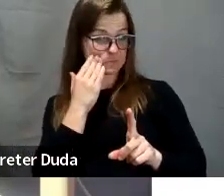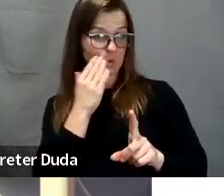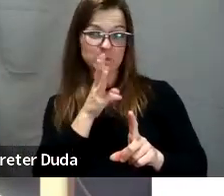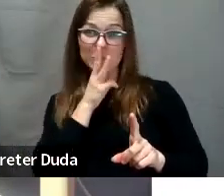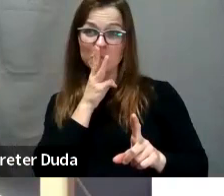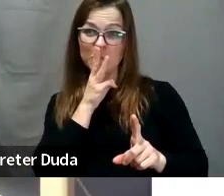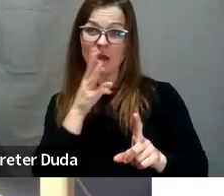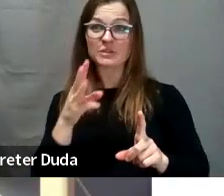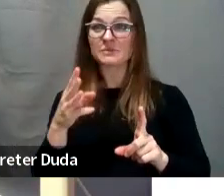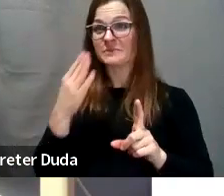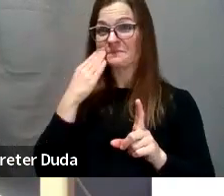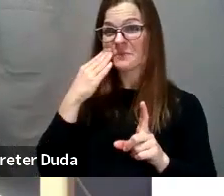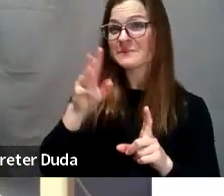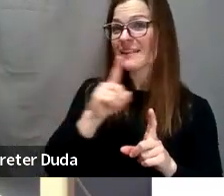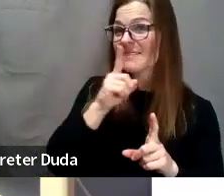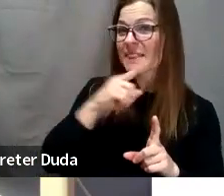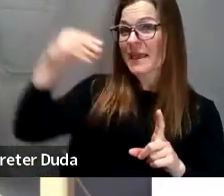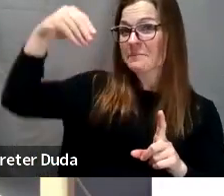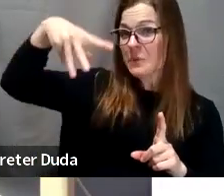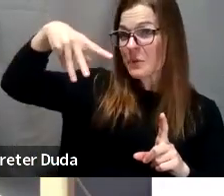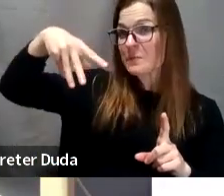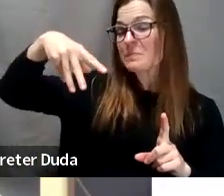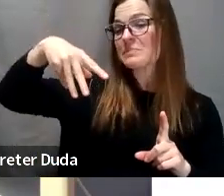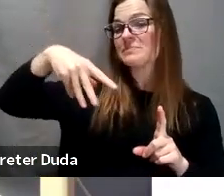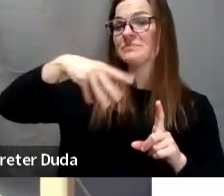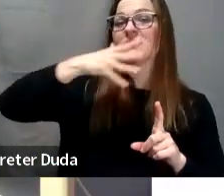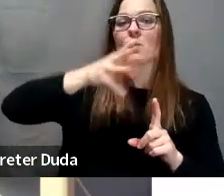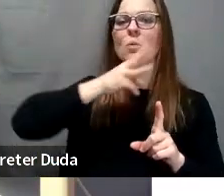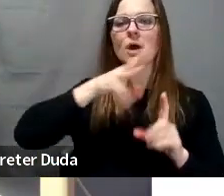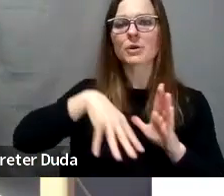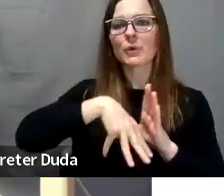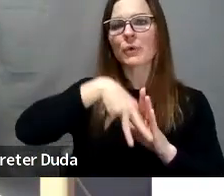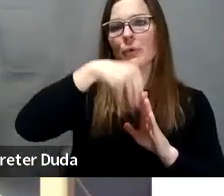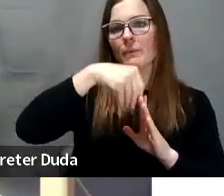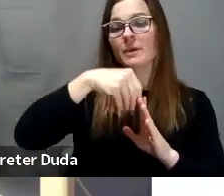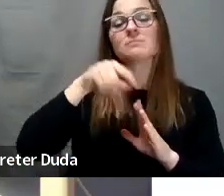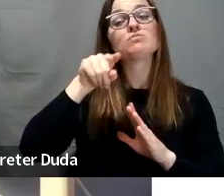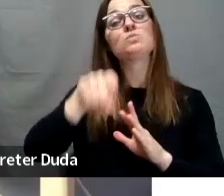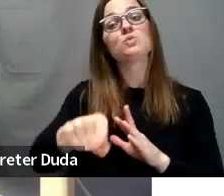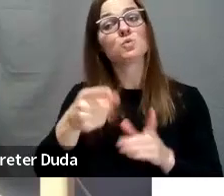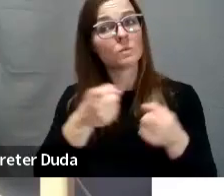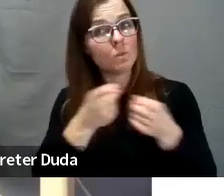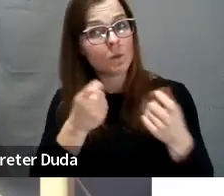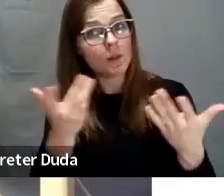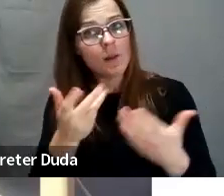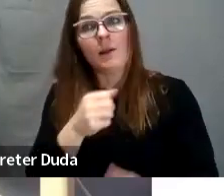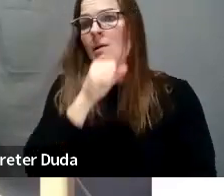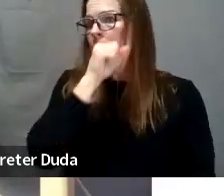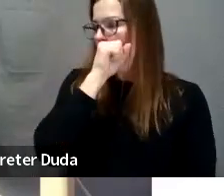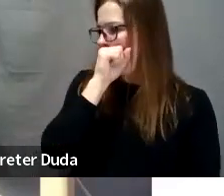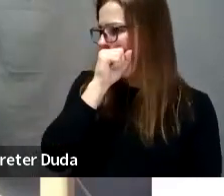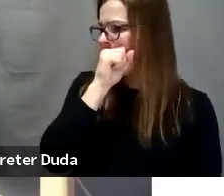on the light and also take the water. The thing that you need to watch is just keeping the